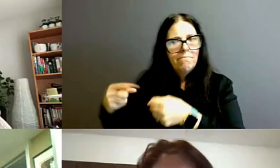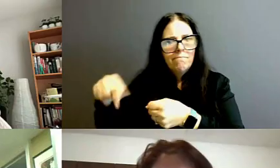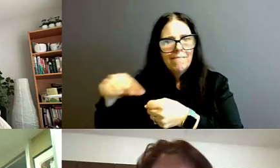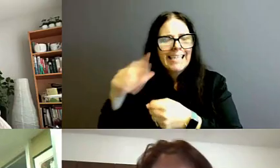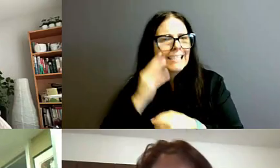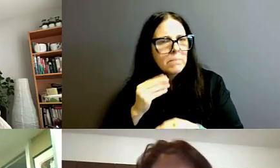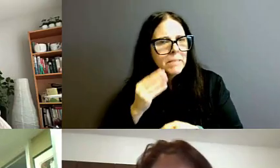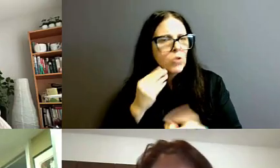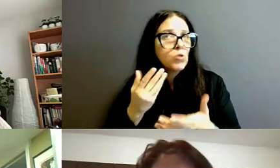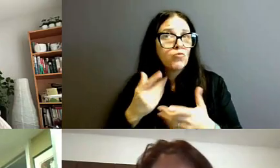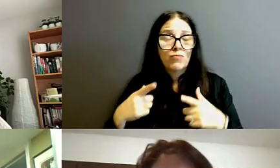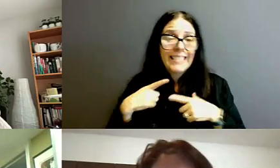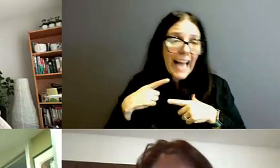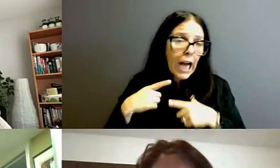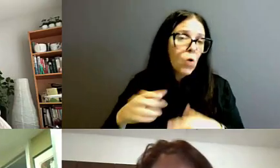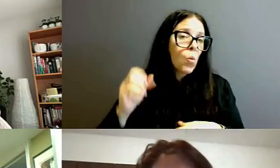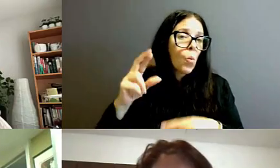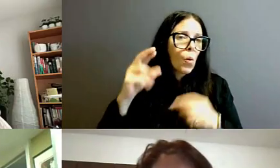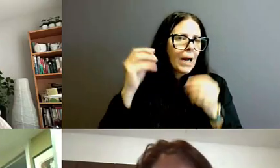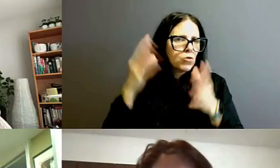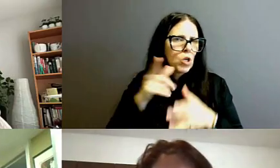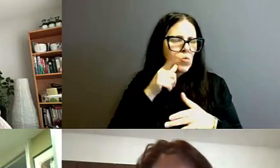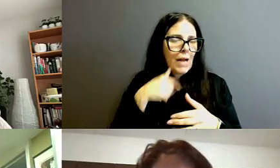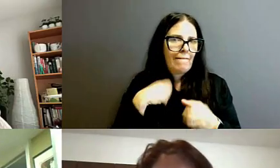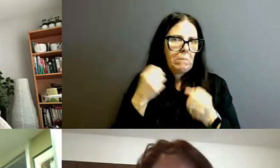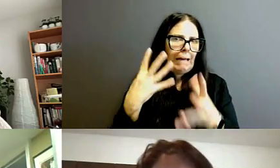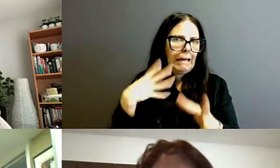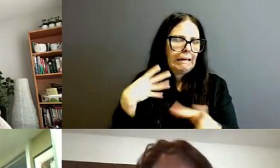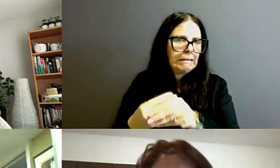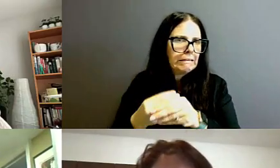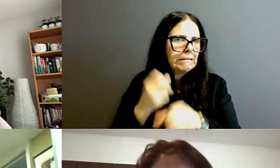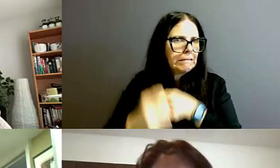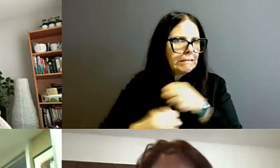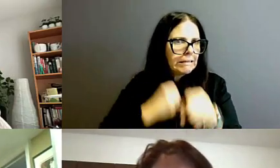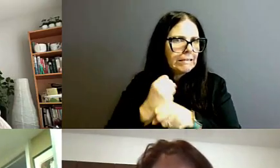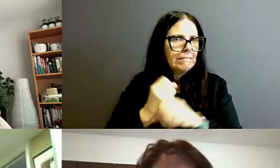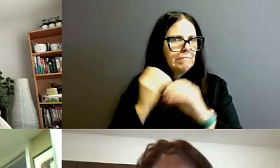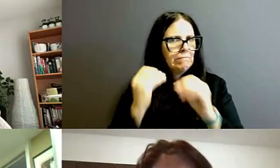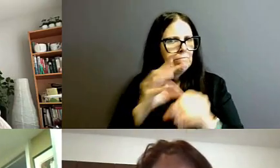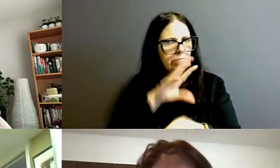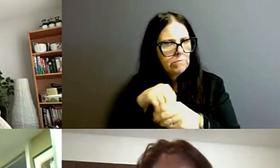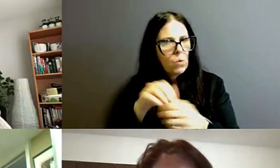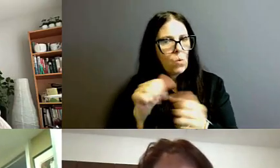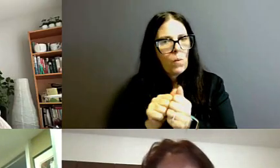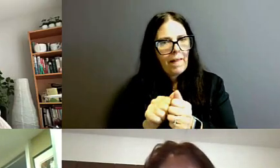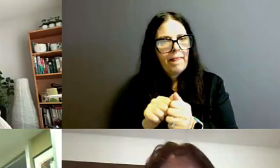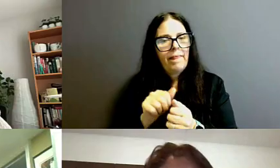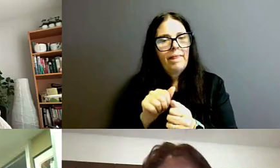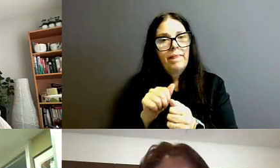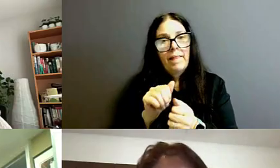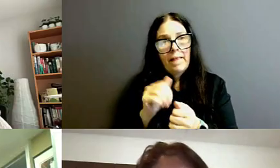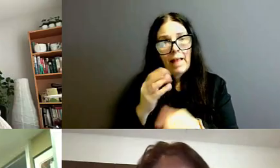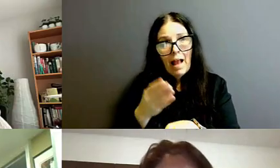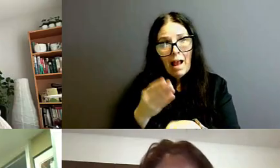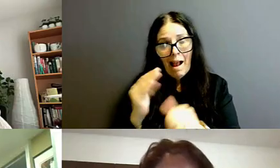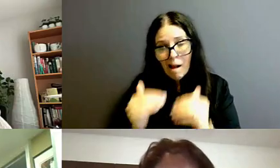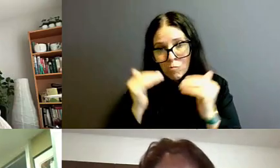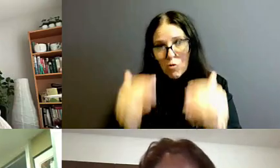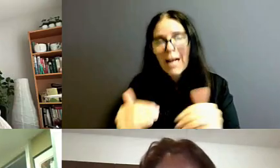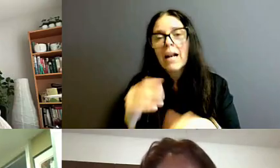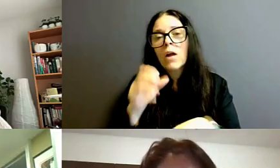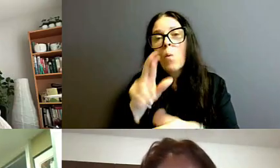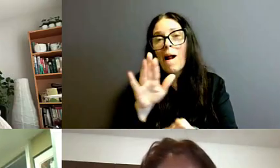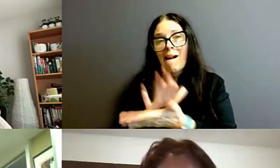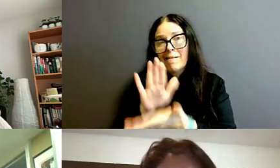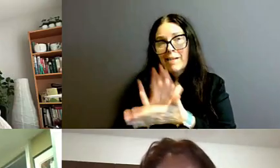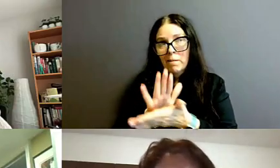had a lot of years in LBS programming and academic upgrading at the college level. And we would do